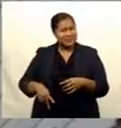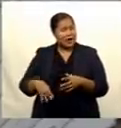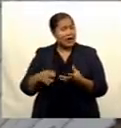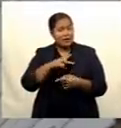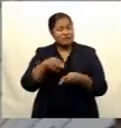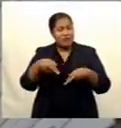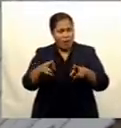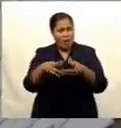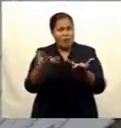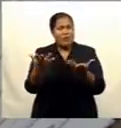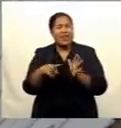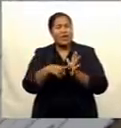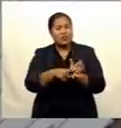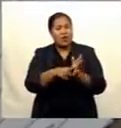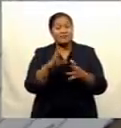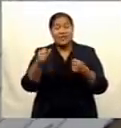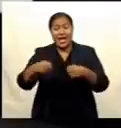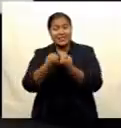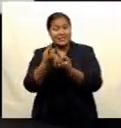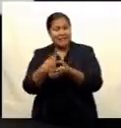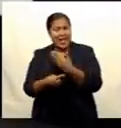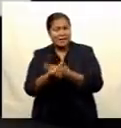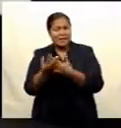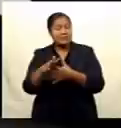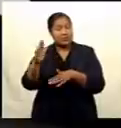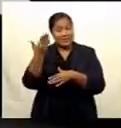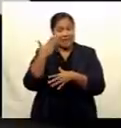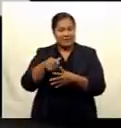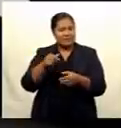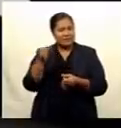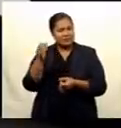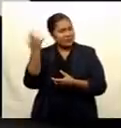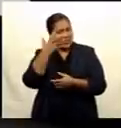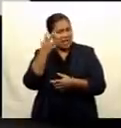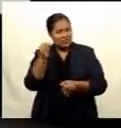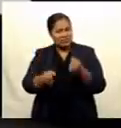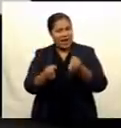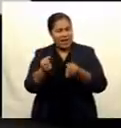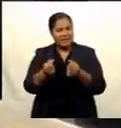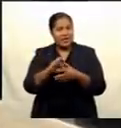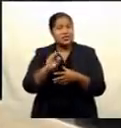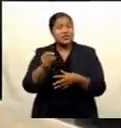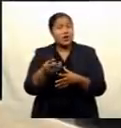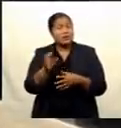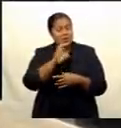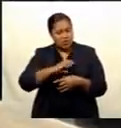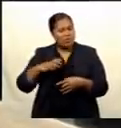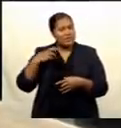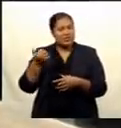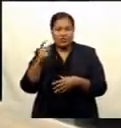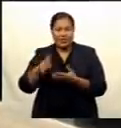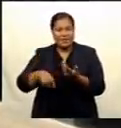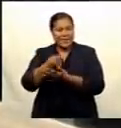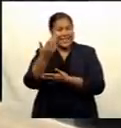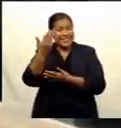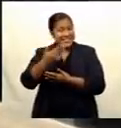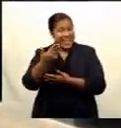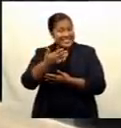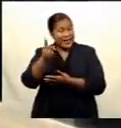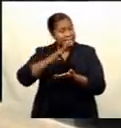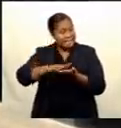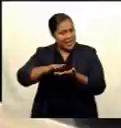Executive Parvez Akbar says the accident occurred as a result of dangerous driving. Akbar adds the Commission has paid over $19 million